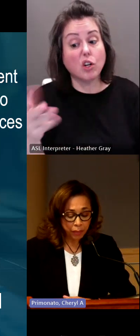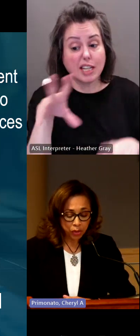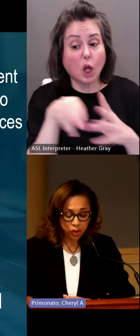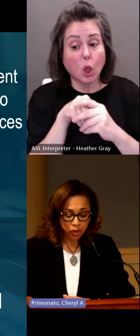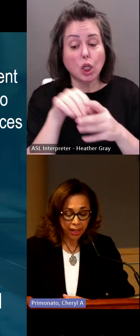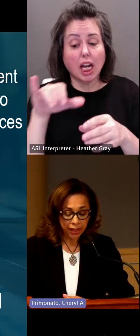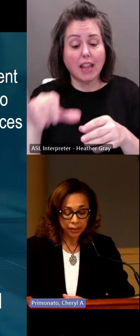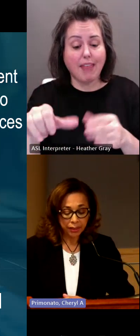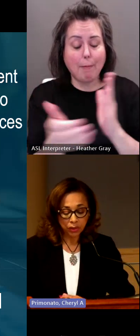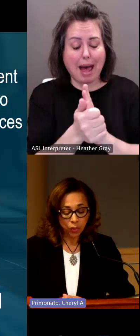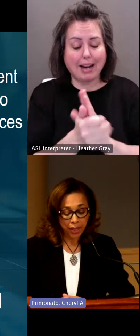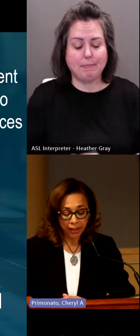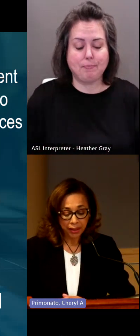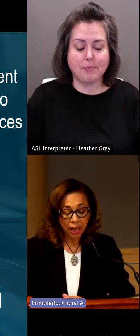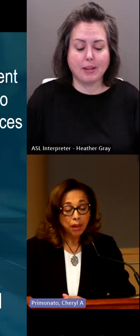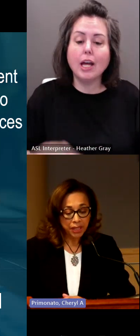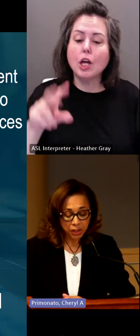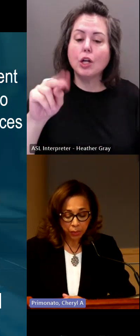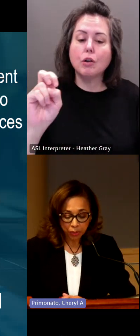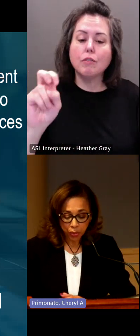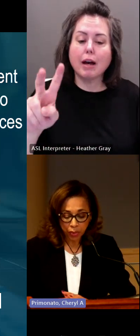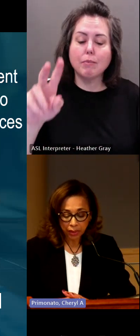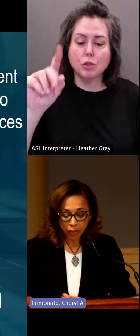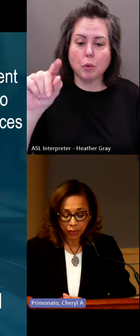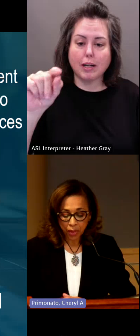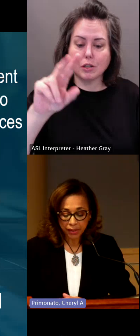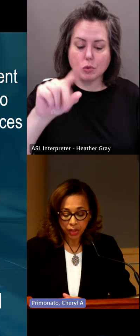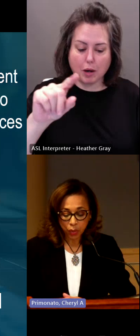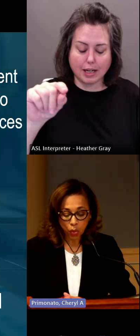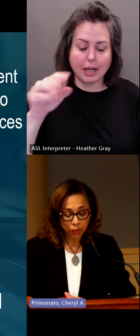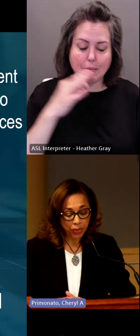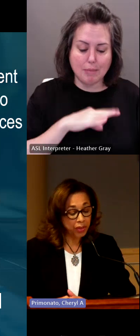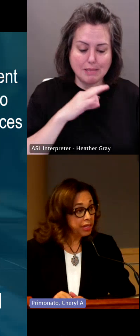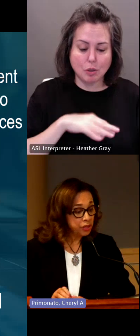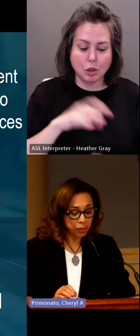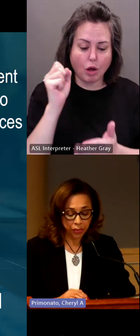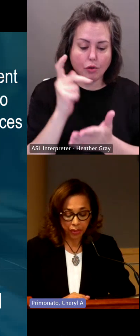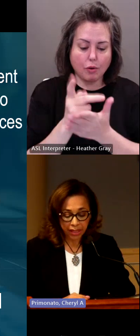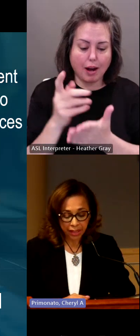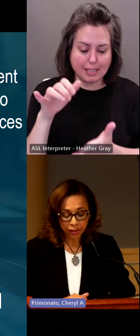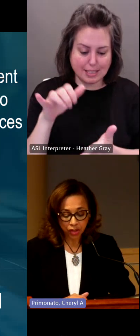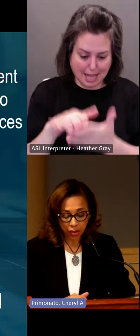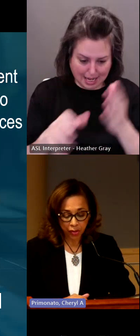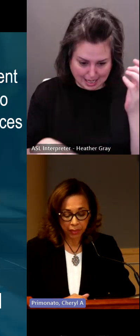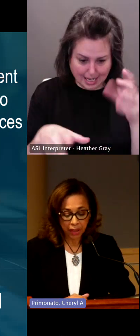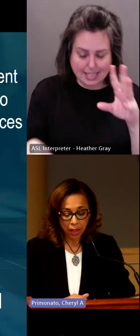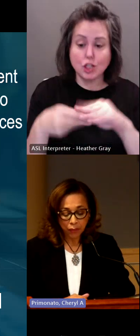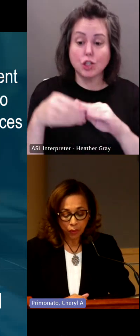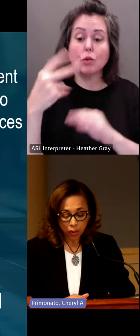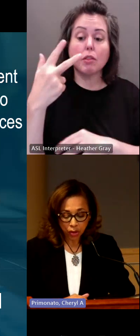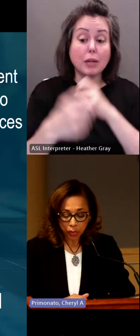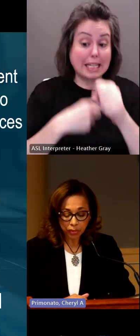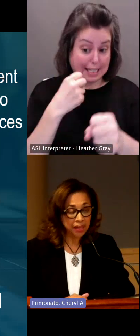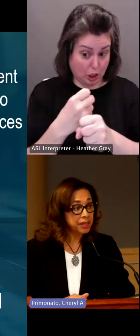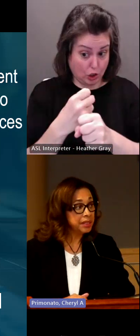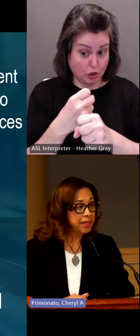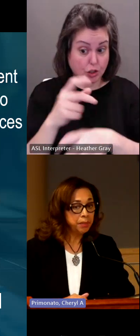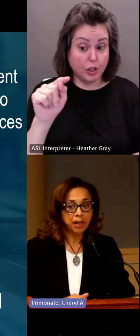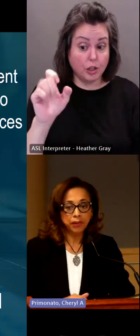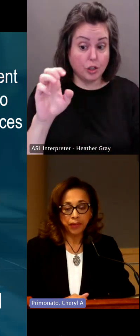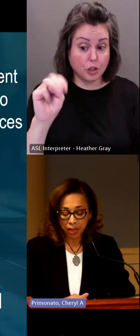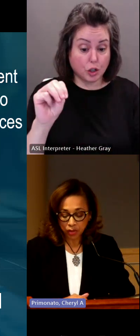In November 2020, Pittsburgh Board authorized the award with an additional 3-year term for a total